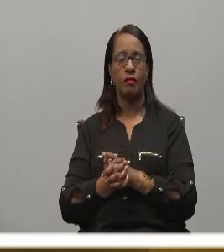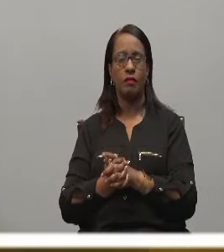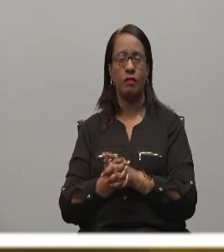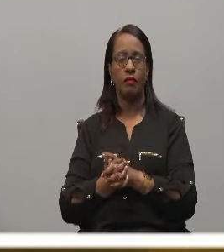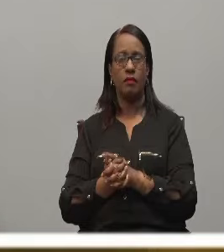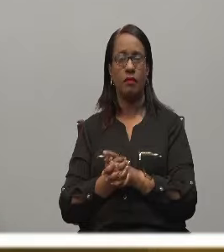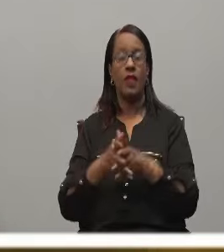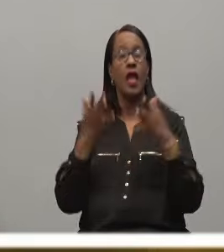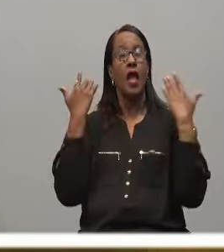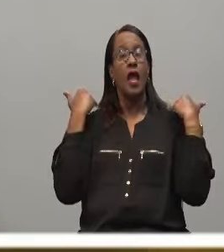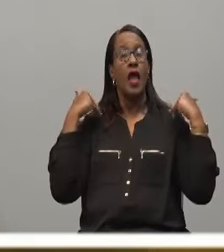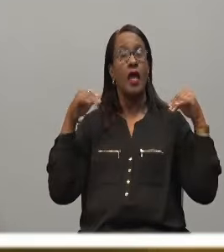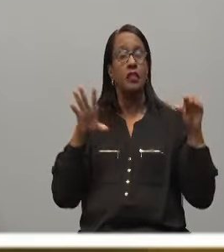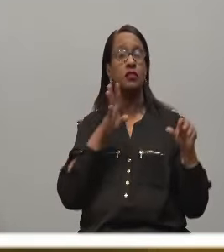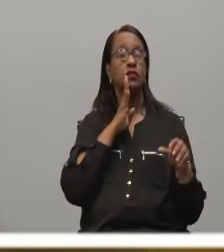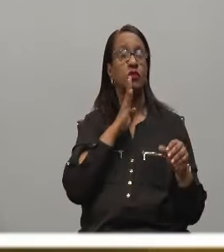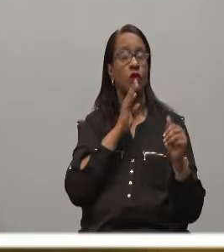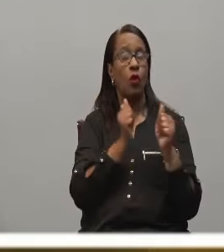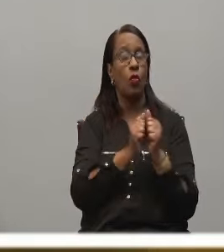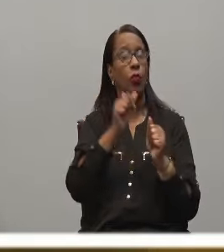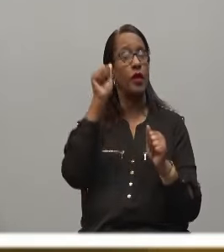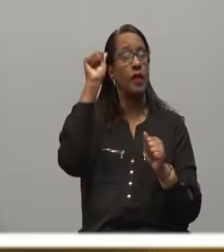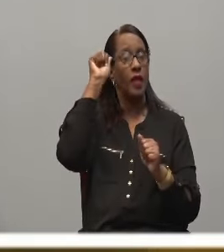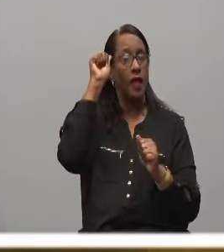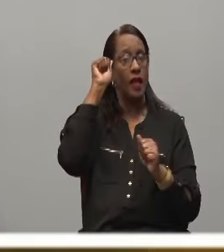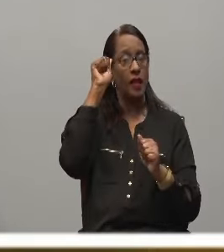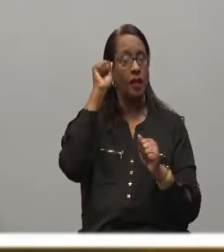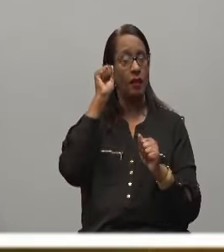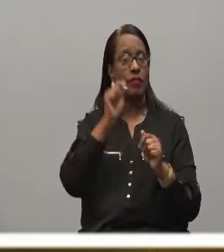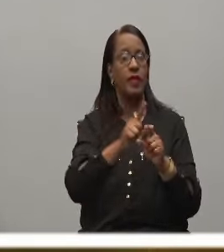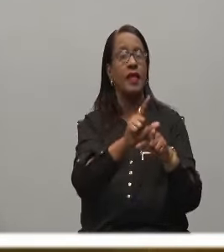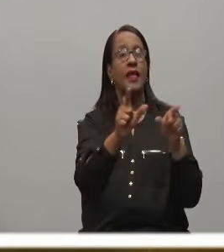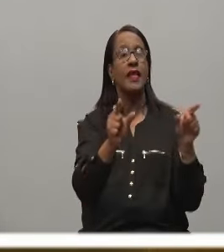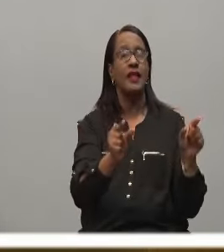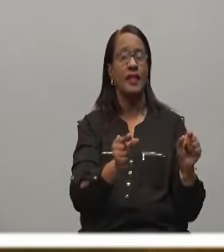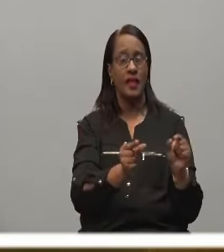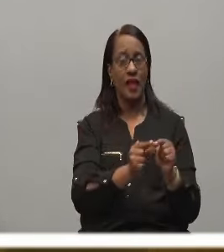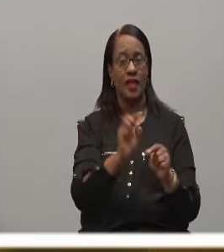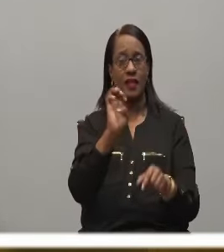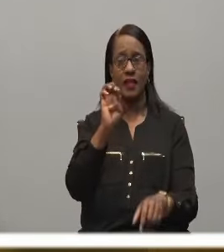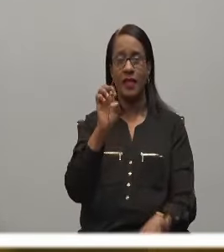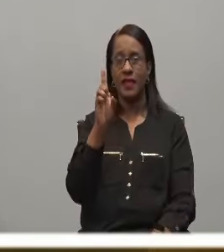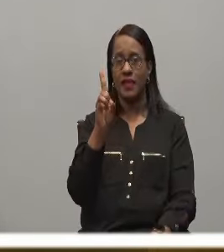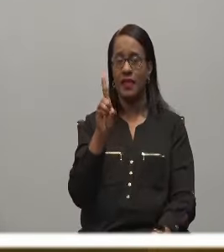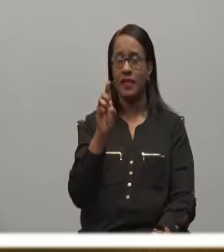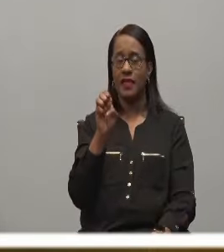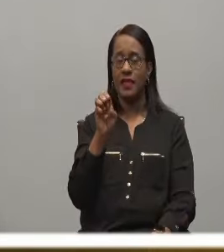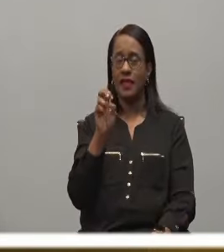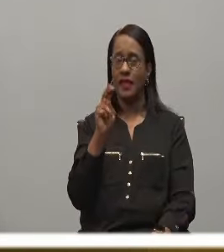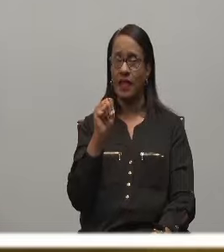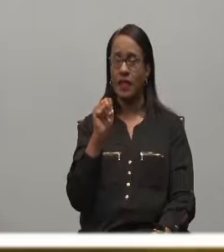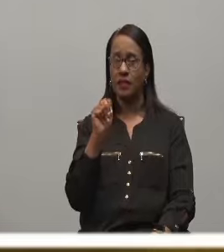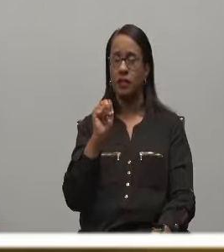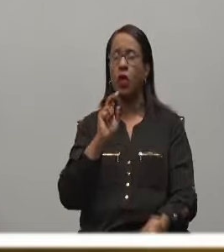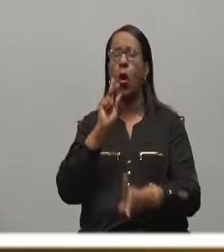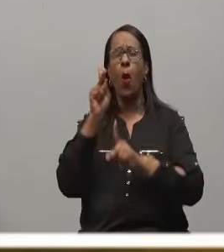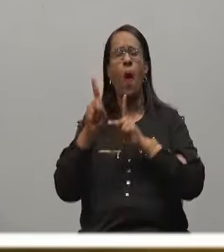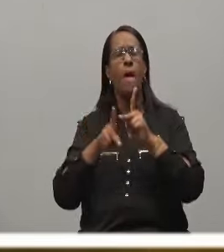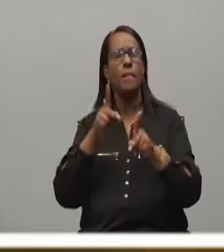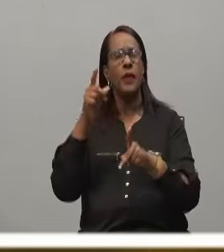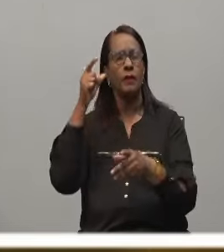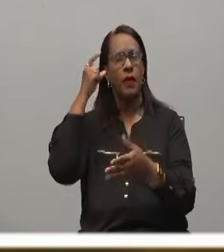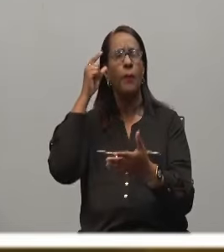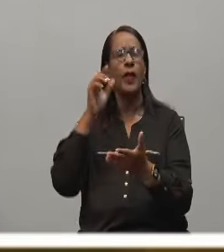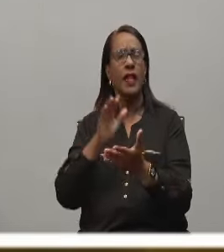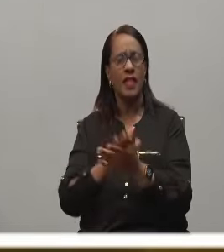garden. And that's why the commenters believe that this little cryptic reference is back to Adam, and Jesus is the new